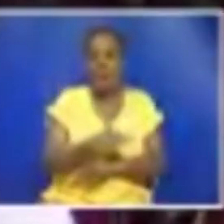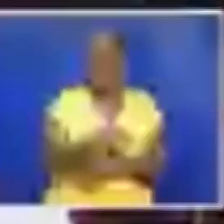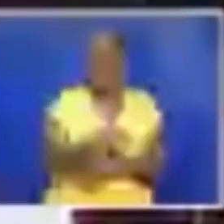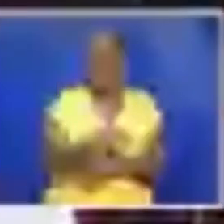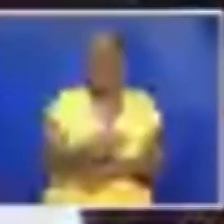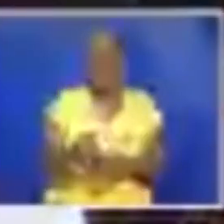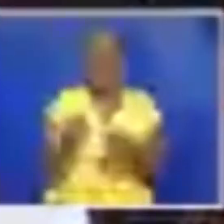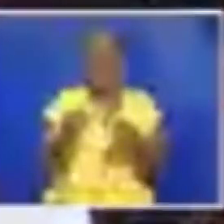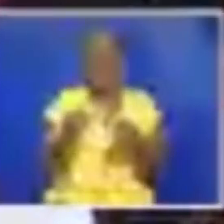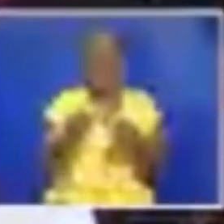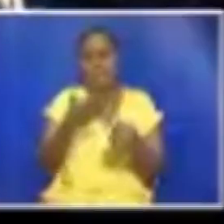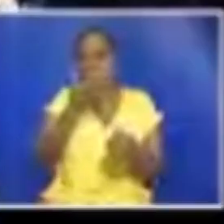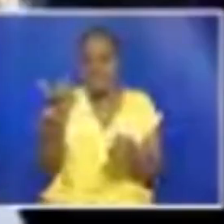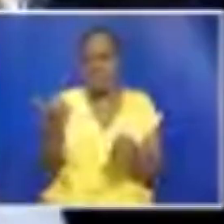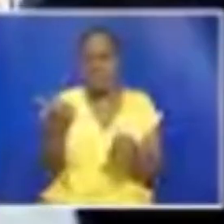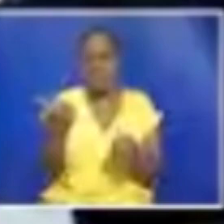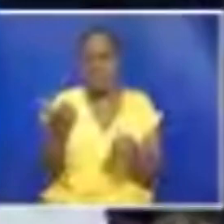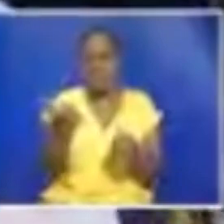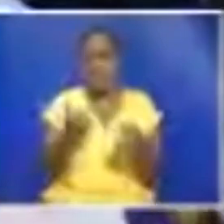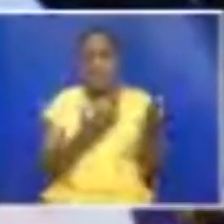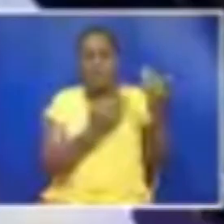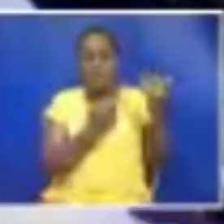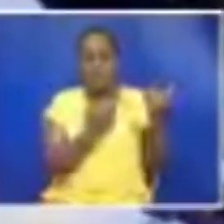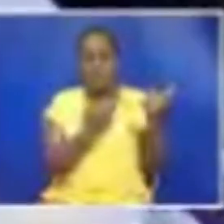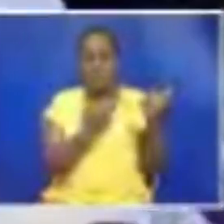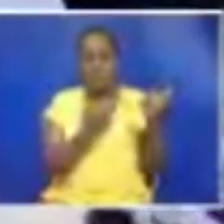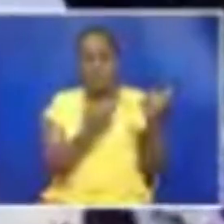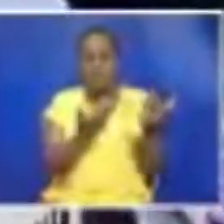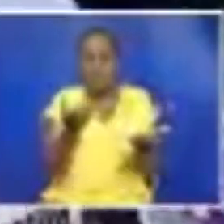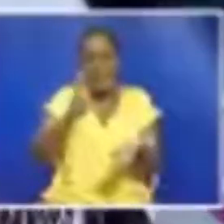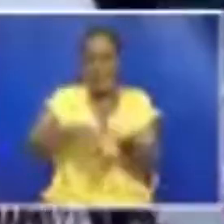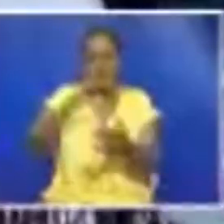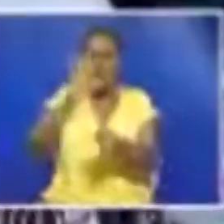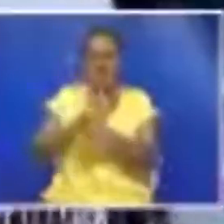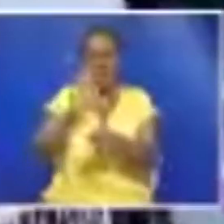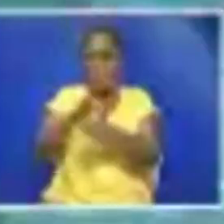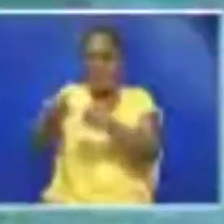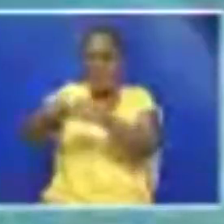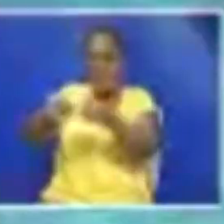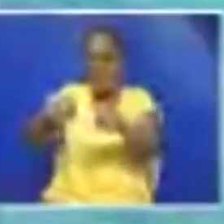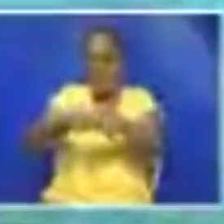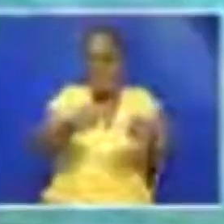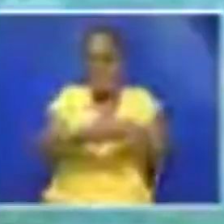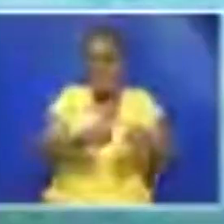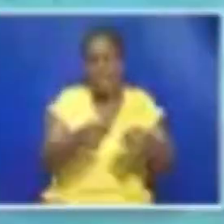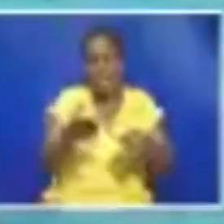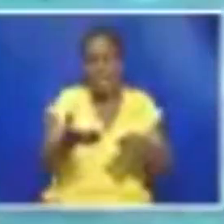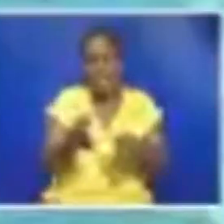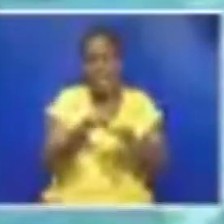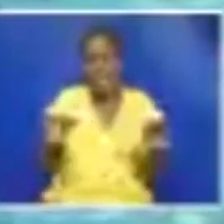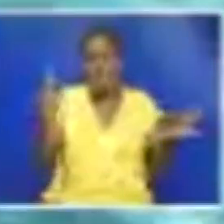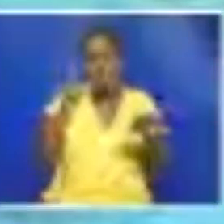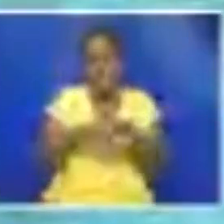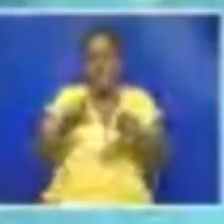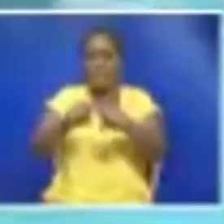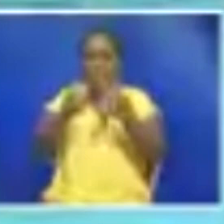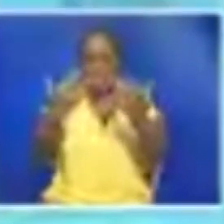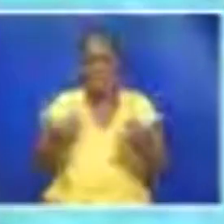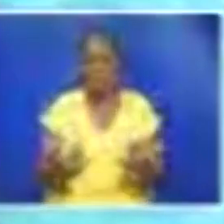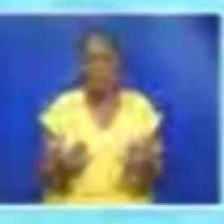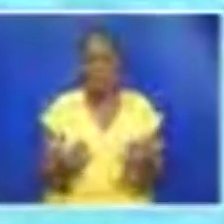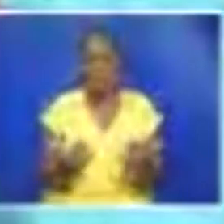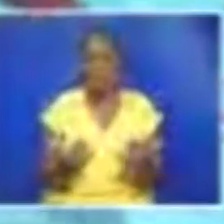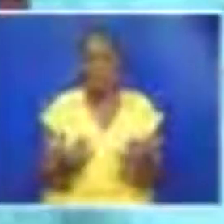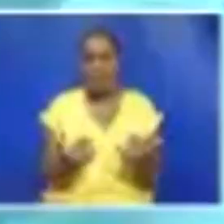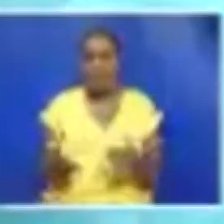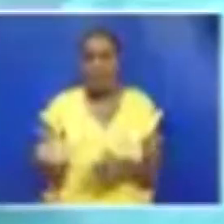big bang, bigger and better. We are looking forward. So many records have been broken that had been there for the longest, even as late as 10 years ago. These swimmers